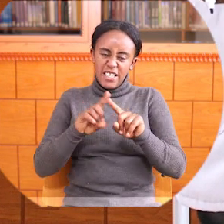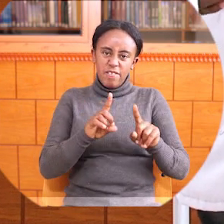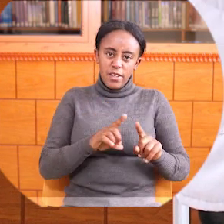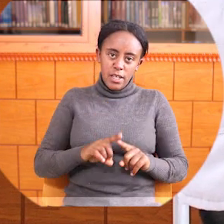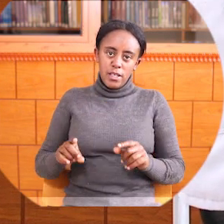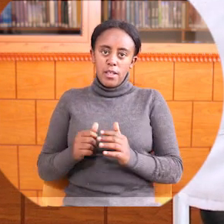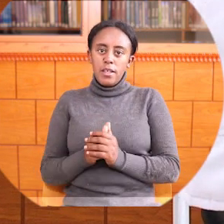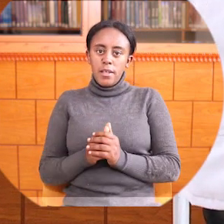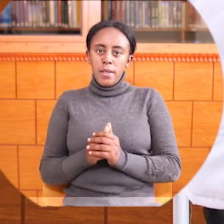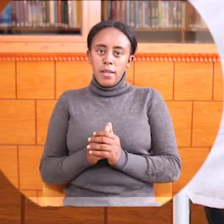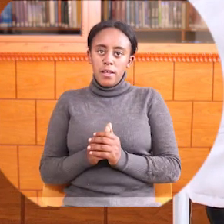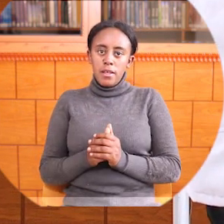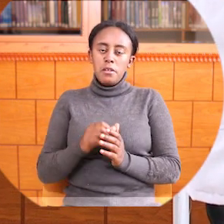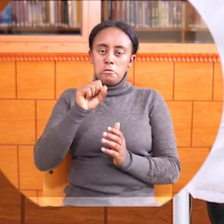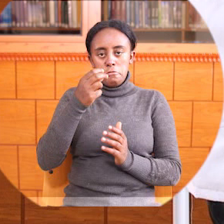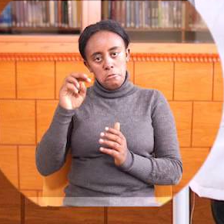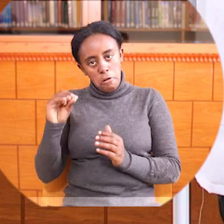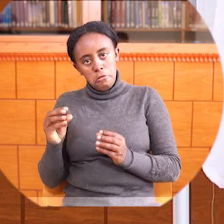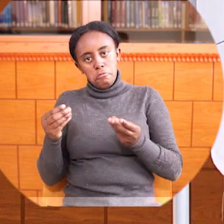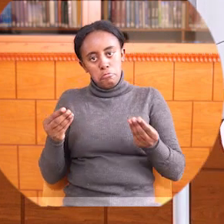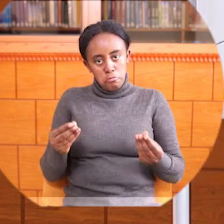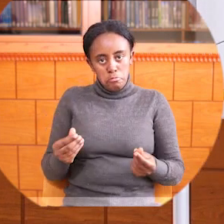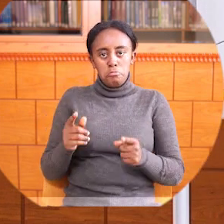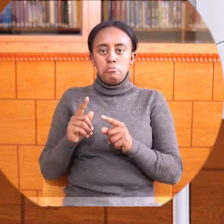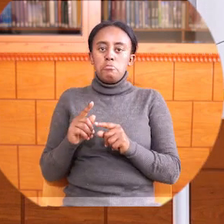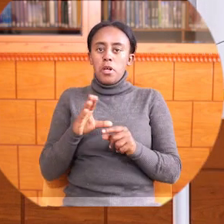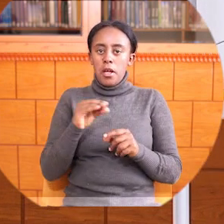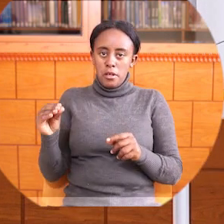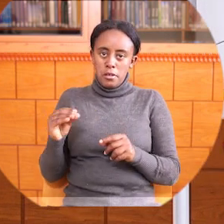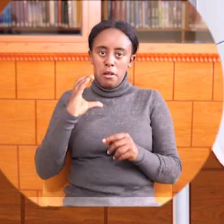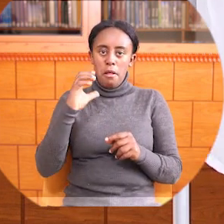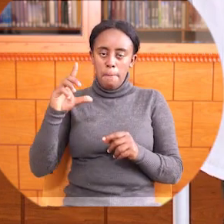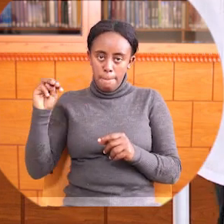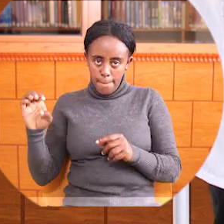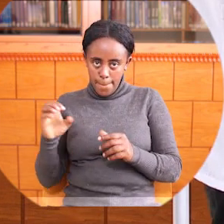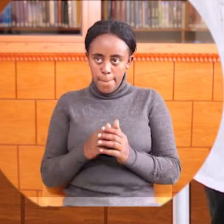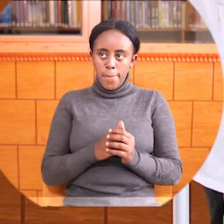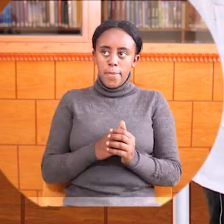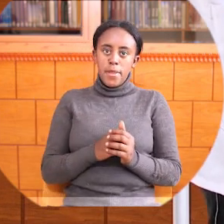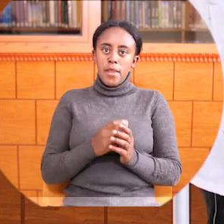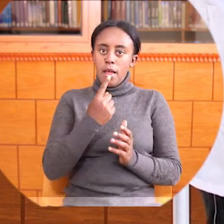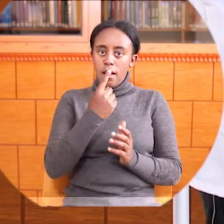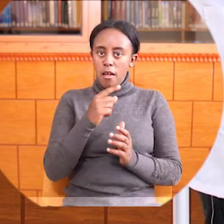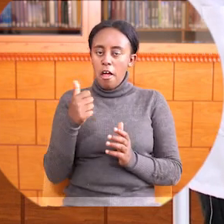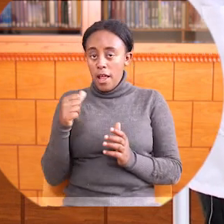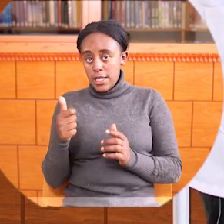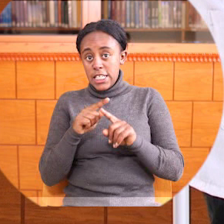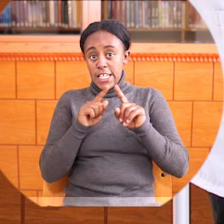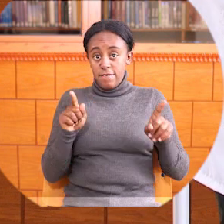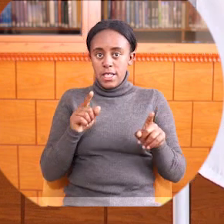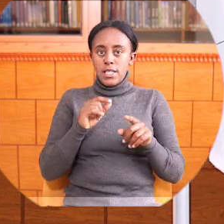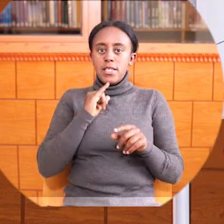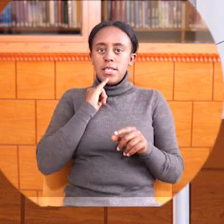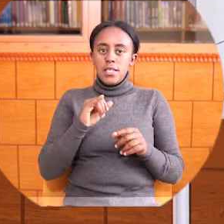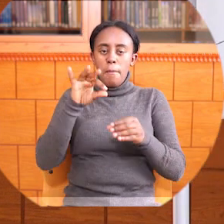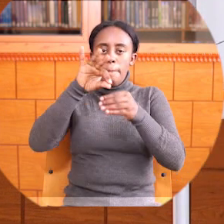soil type, sand, silt, loam, and clay. The another difference is